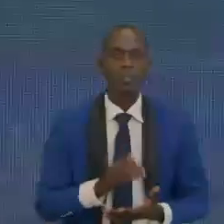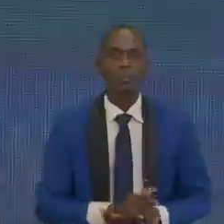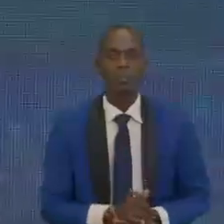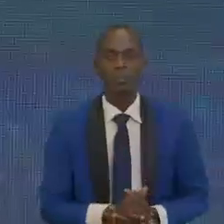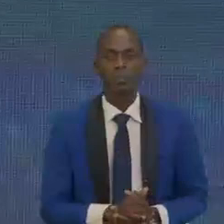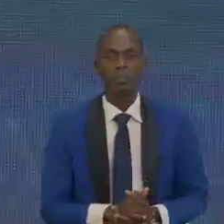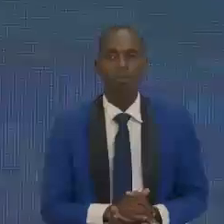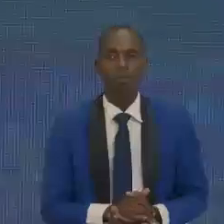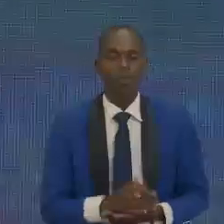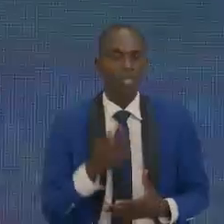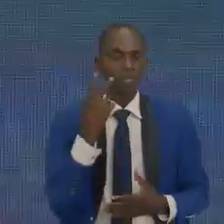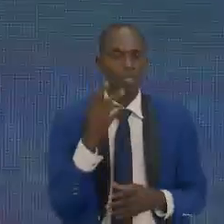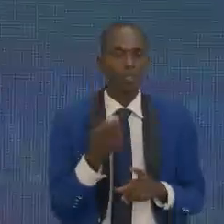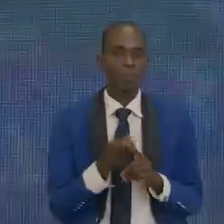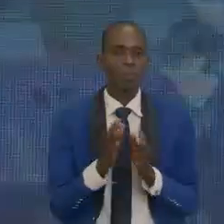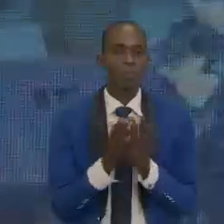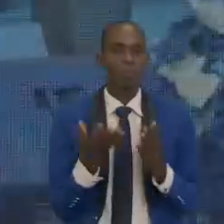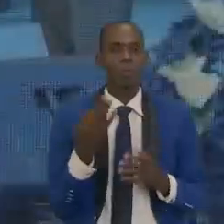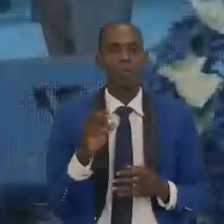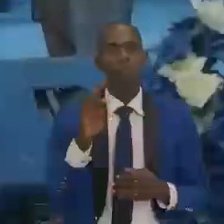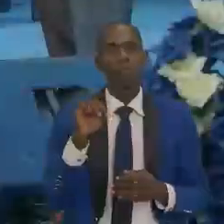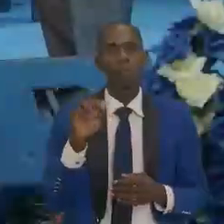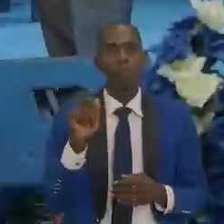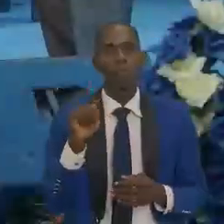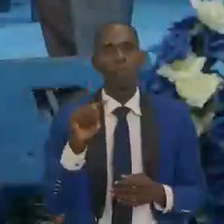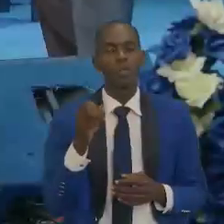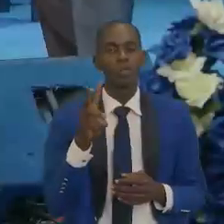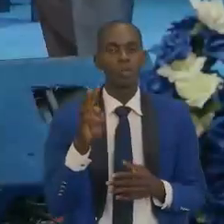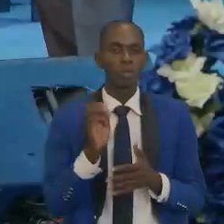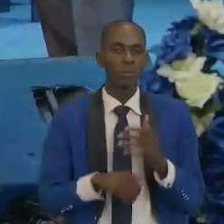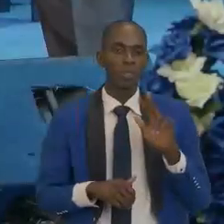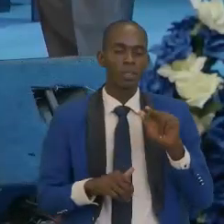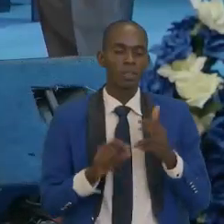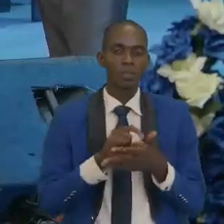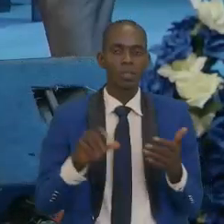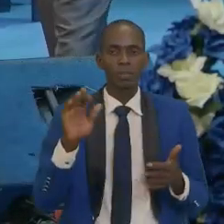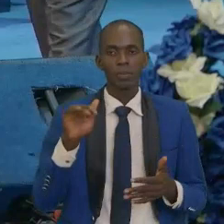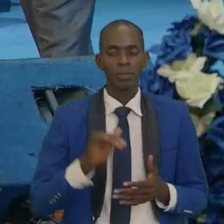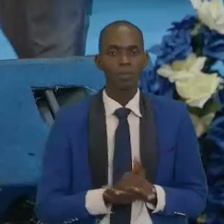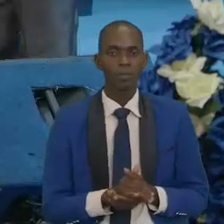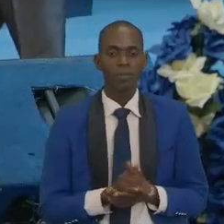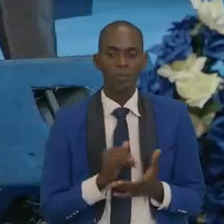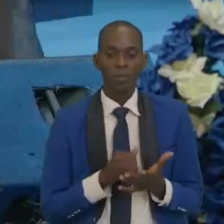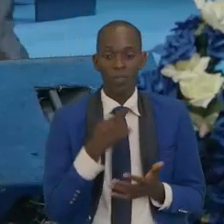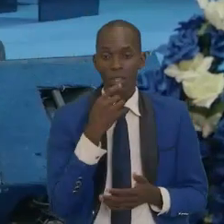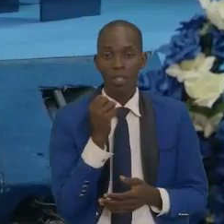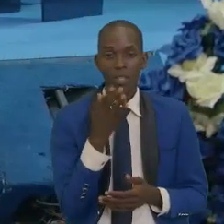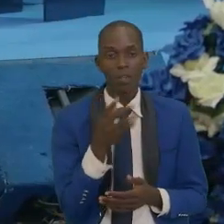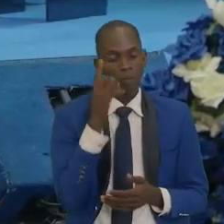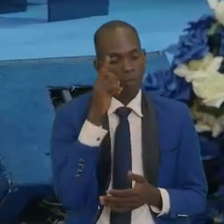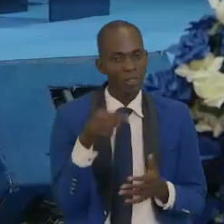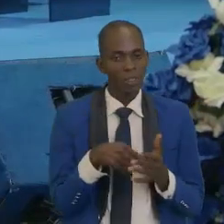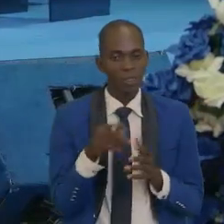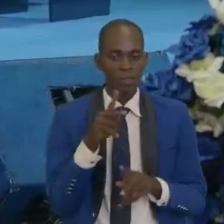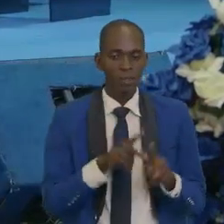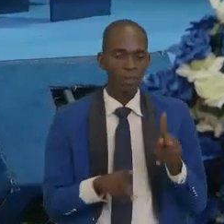Look at Matthew chapter 13, verse 15. It says, for this people's